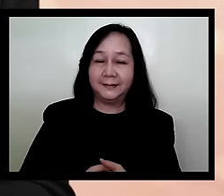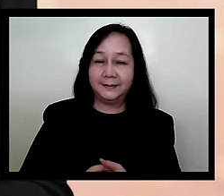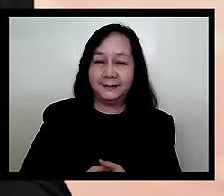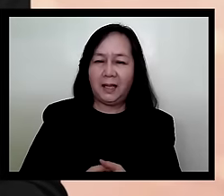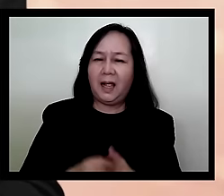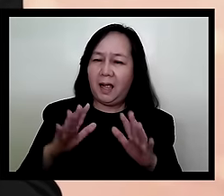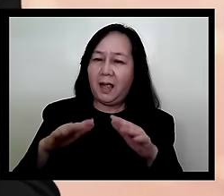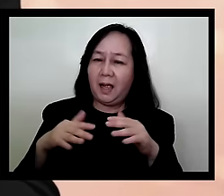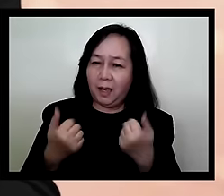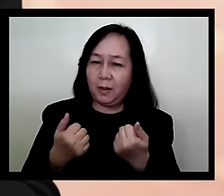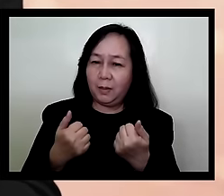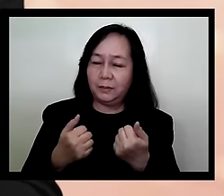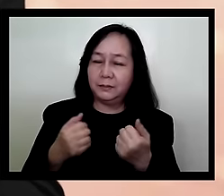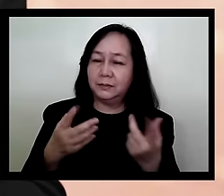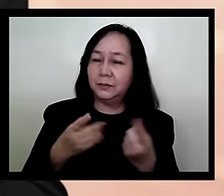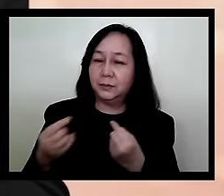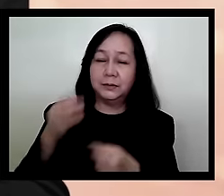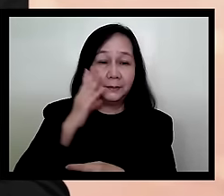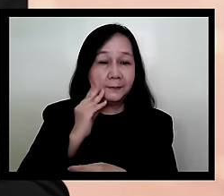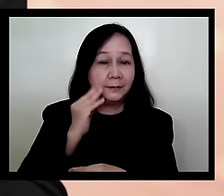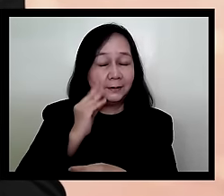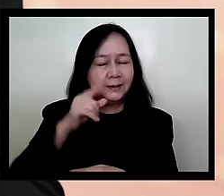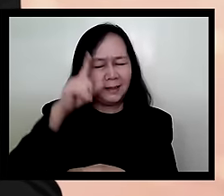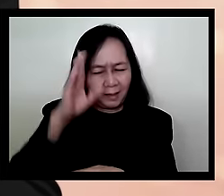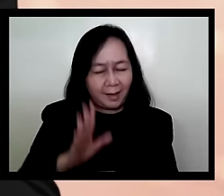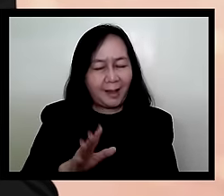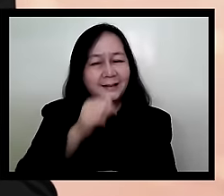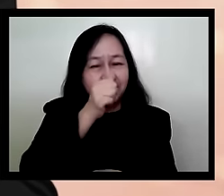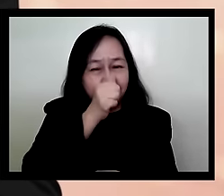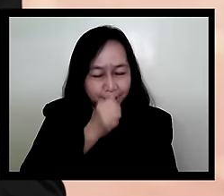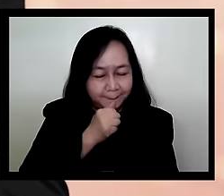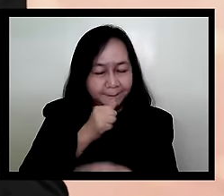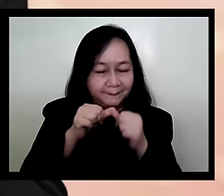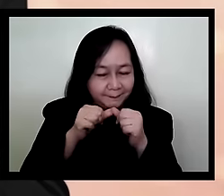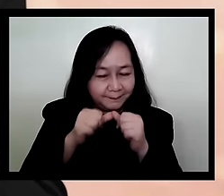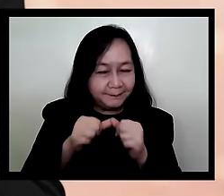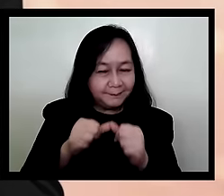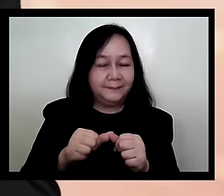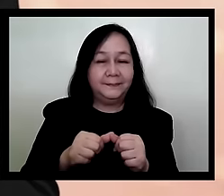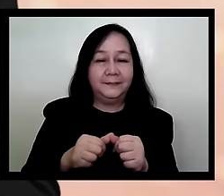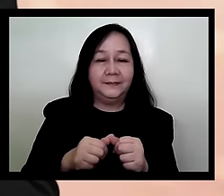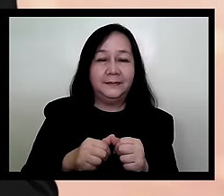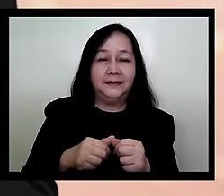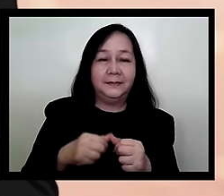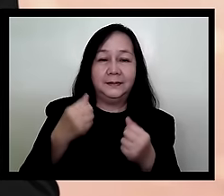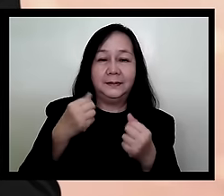how have you experienced God's patience and persistence informing